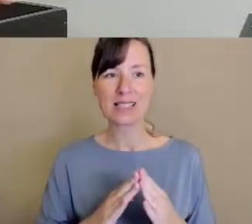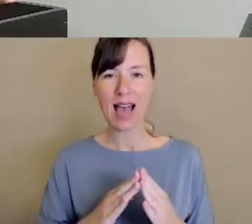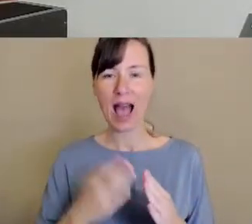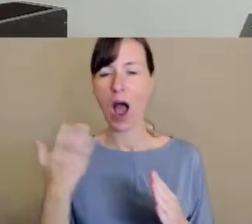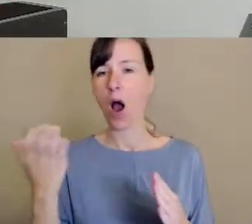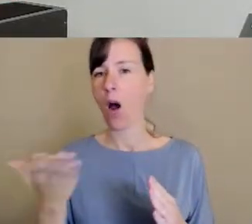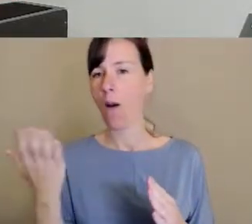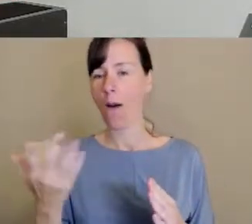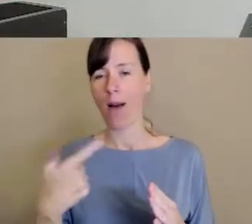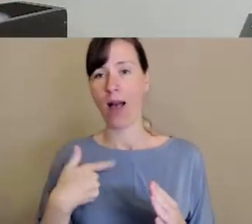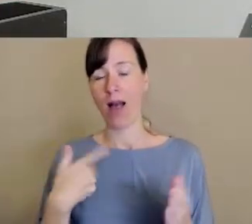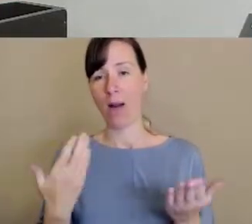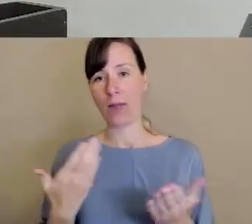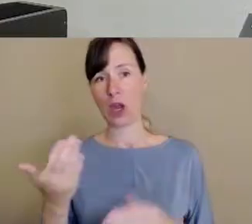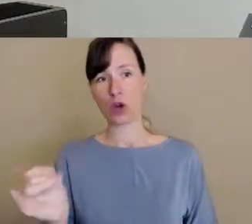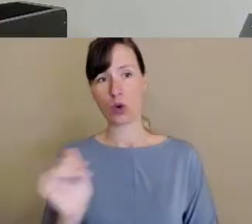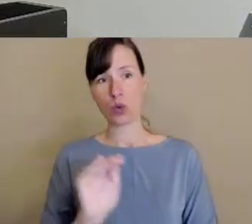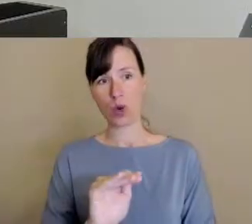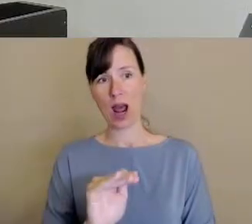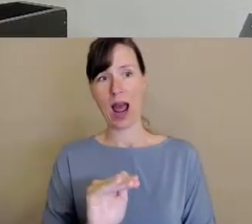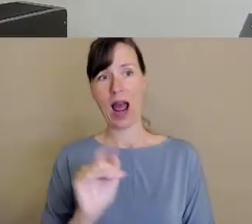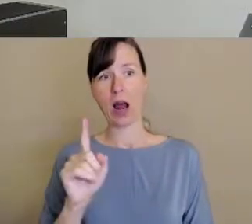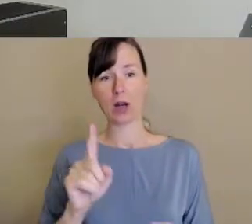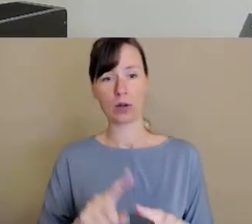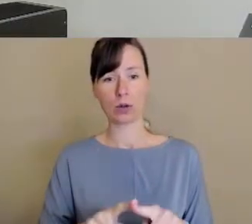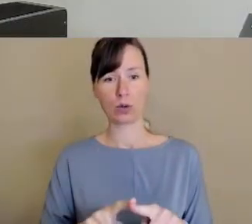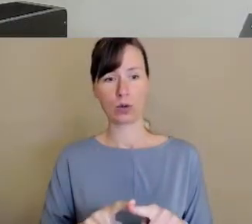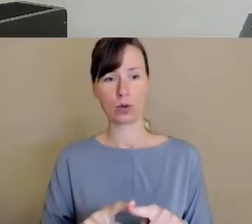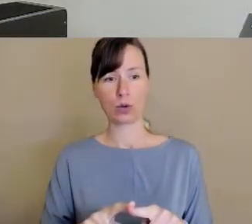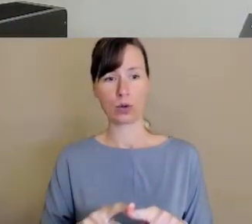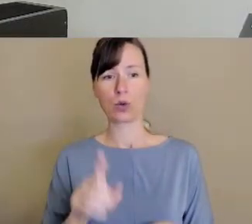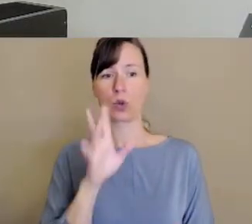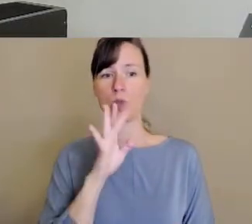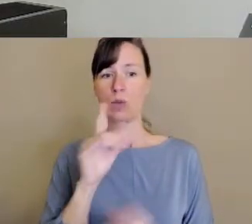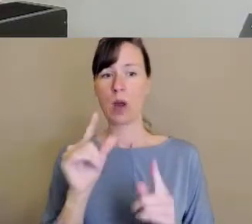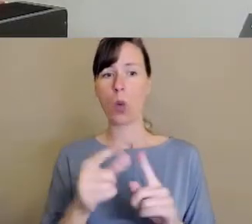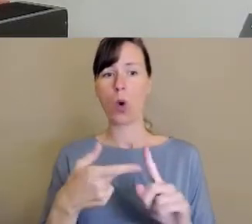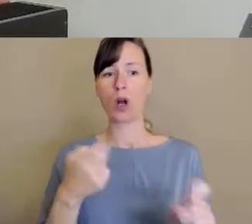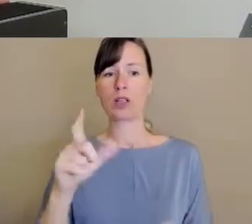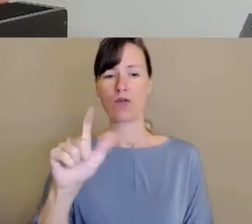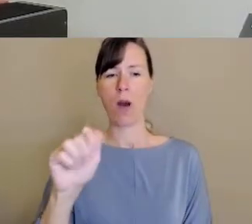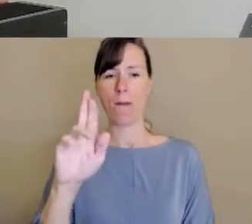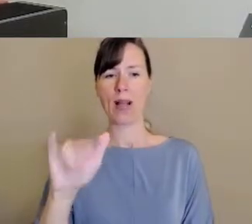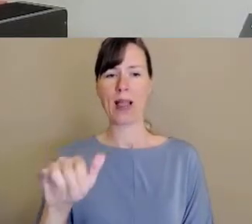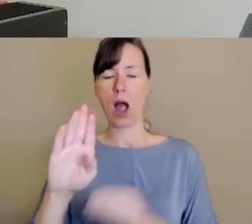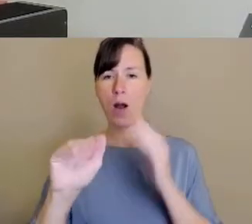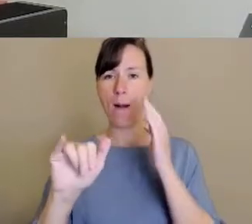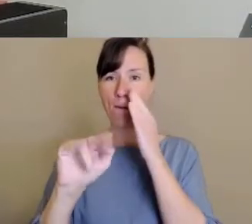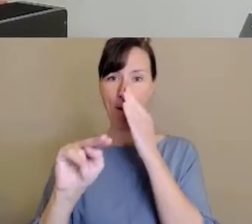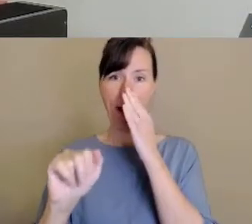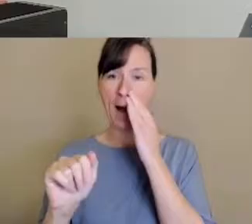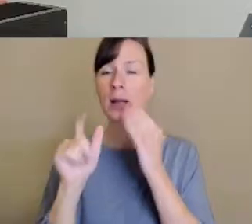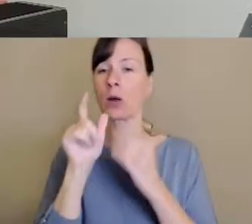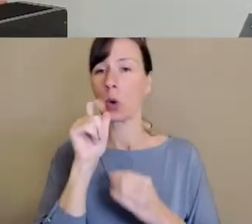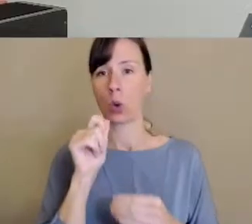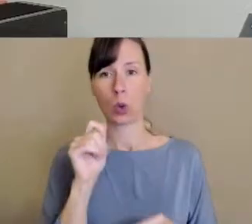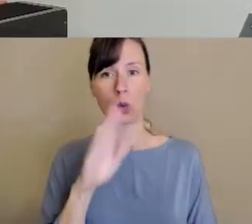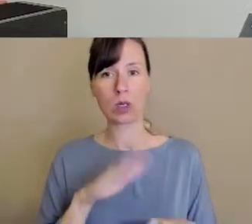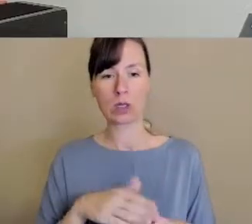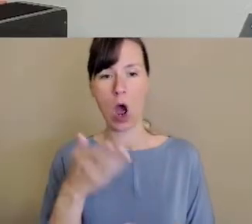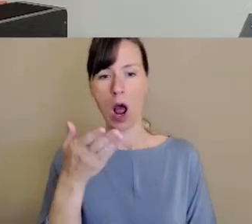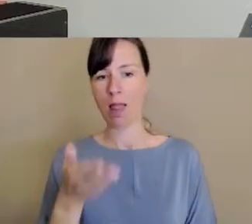here tonight to speak words from Larry Baina, who was our mayor for